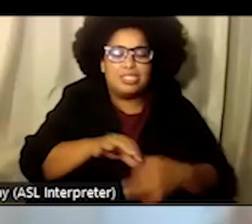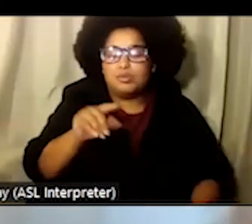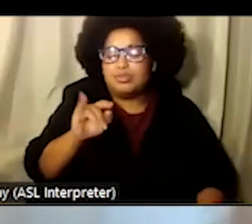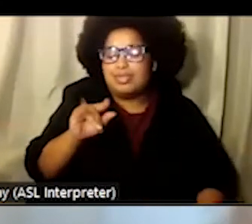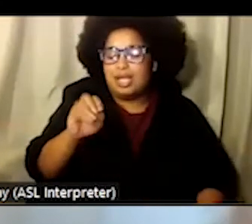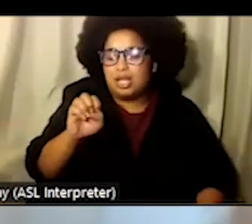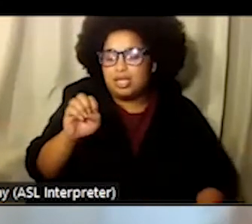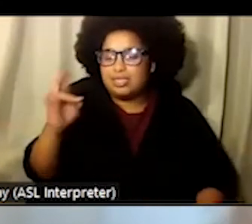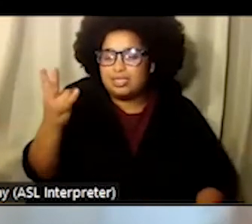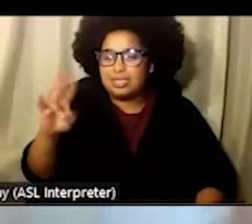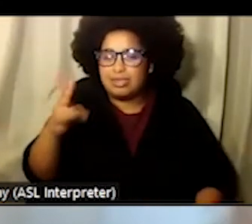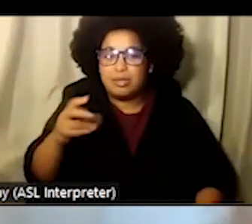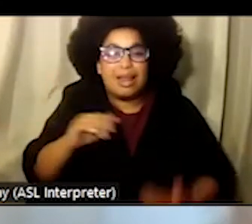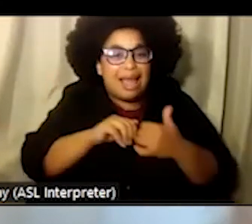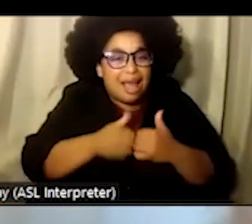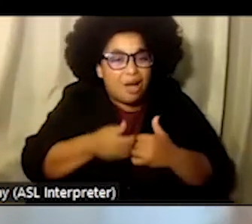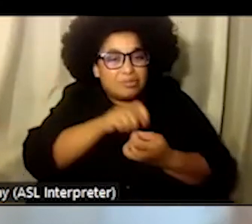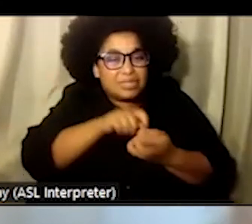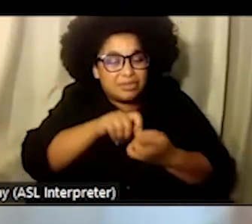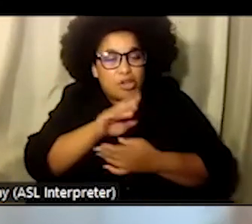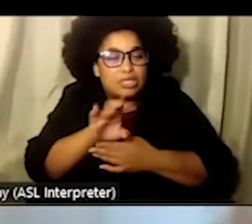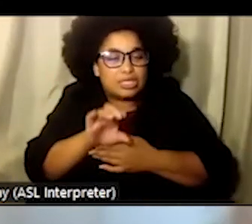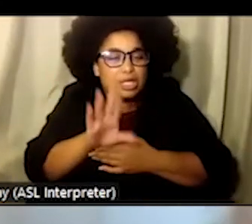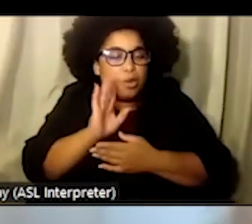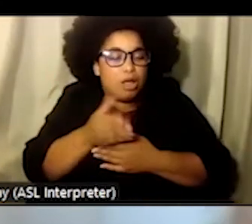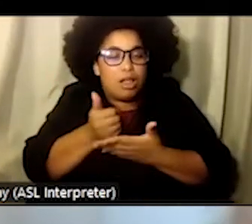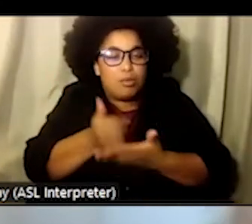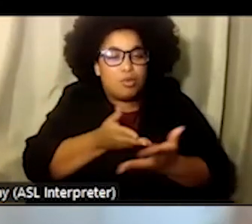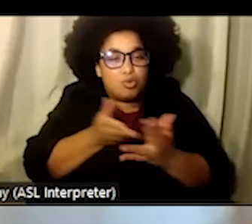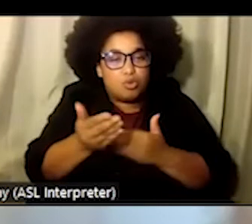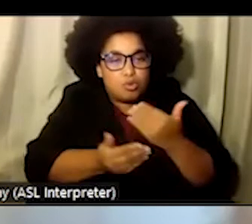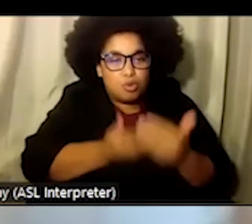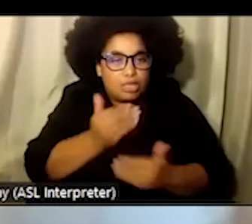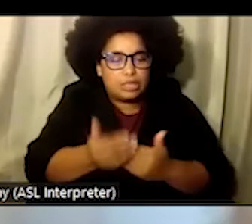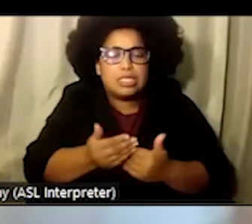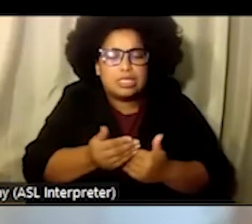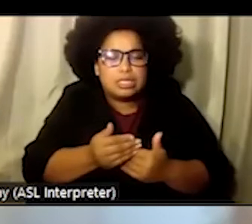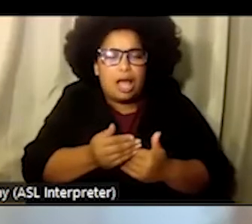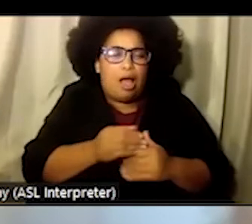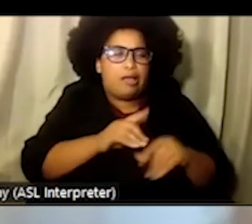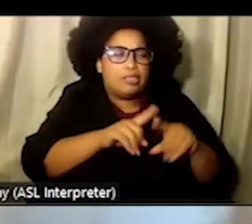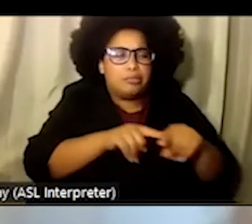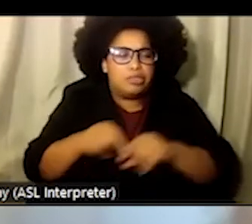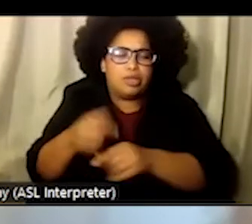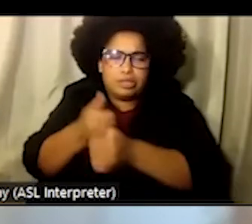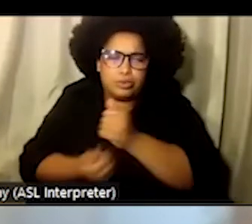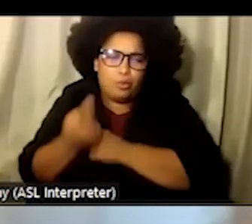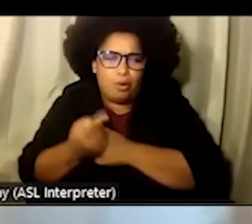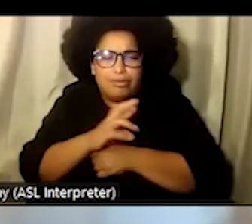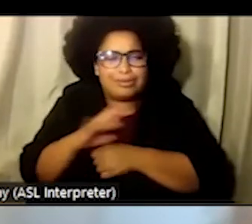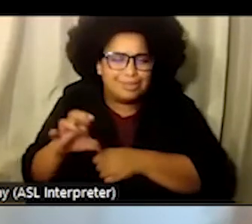but how a regional center walks you through that process is going to look very different. So if you are interested